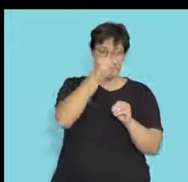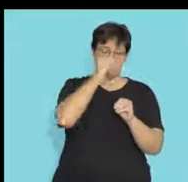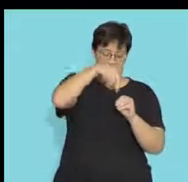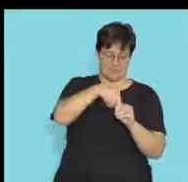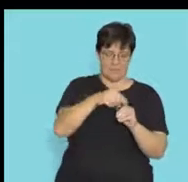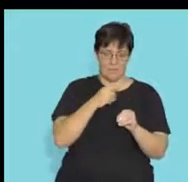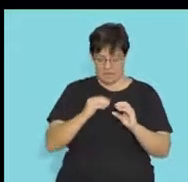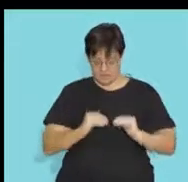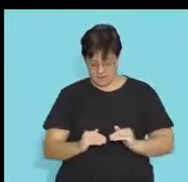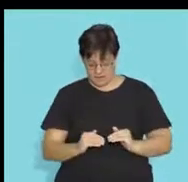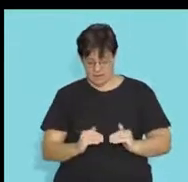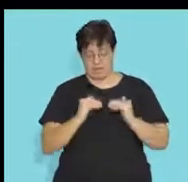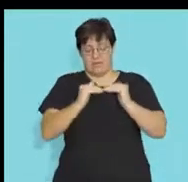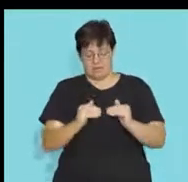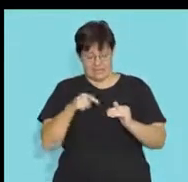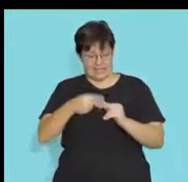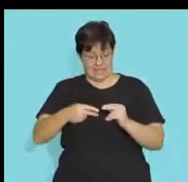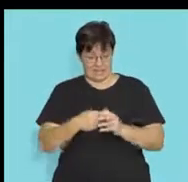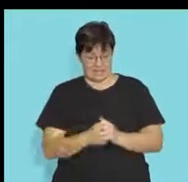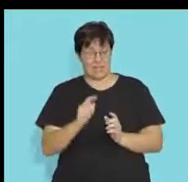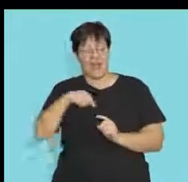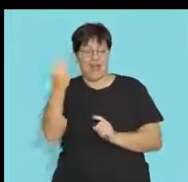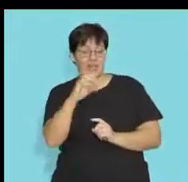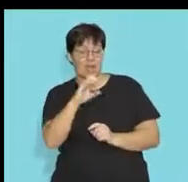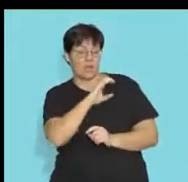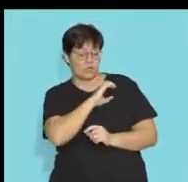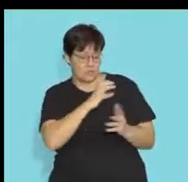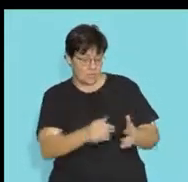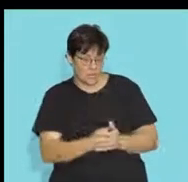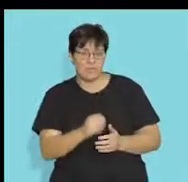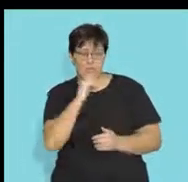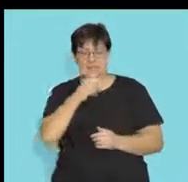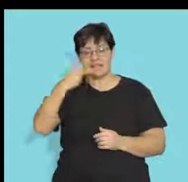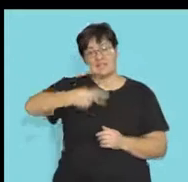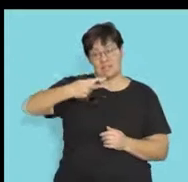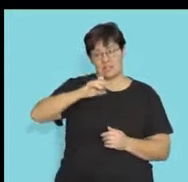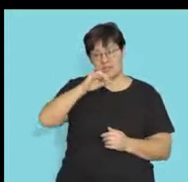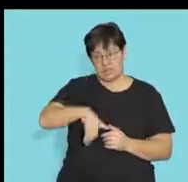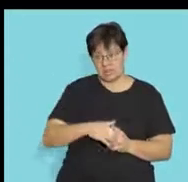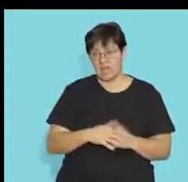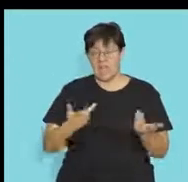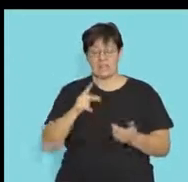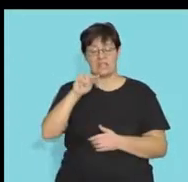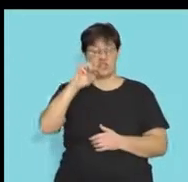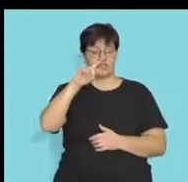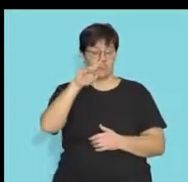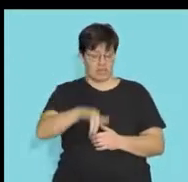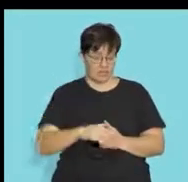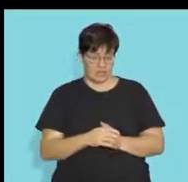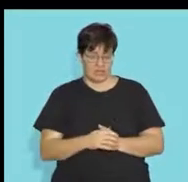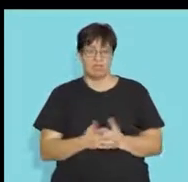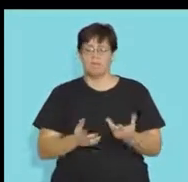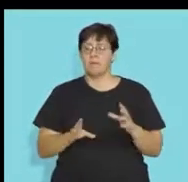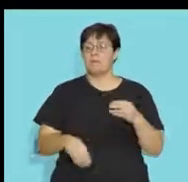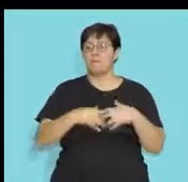up the second trophic level. Your other consumers, which we refer to as your secondary consumers and tertiary